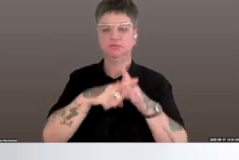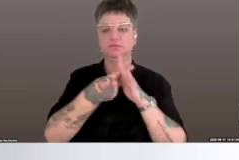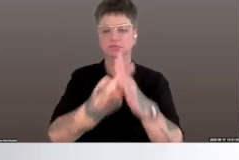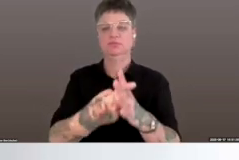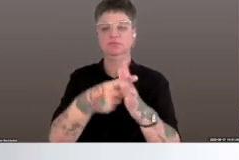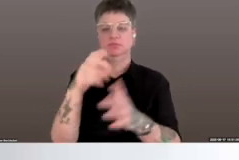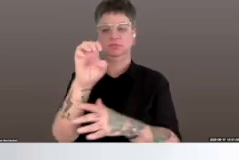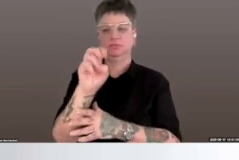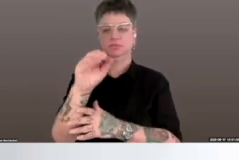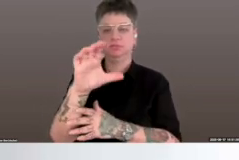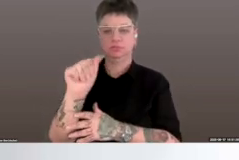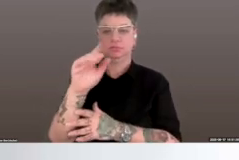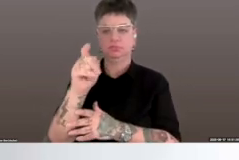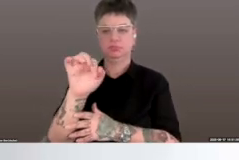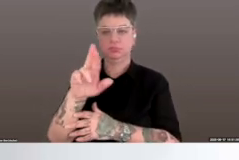to unmute you.